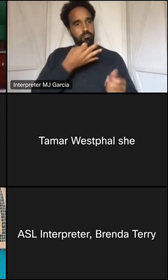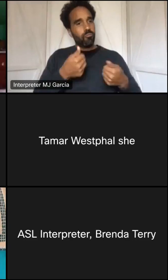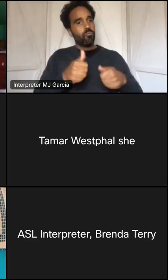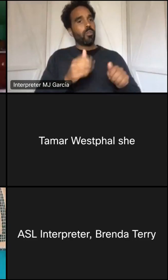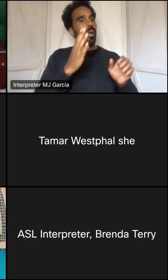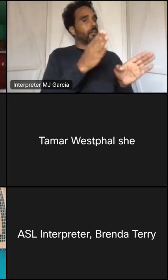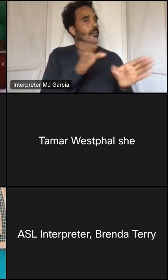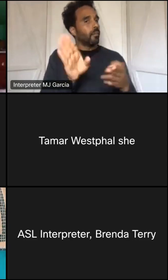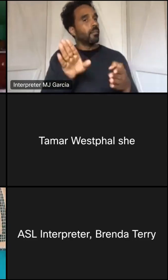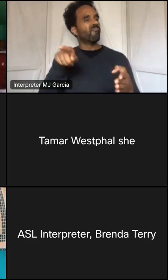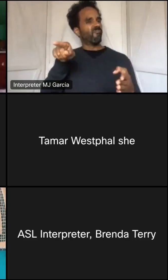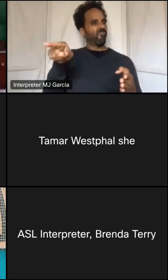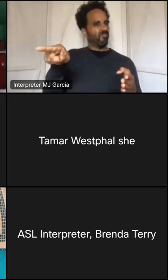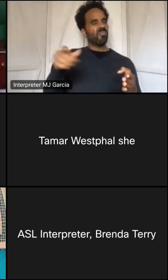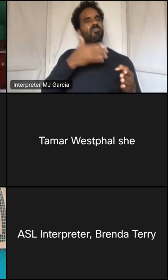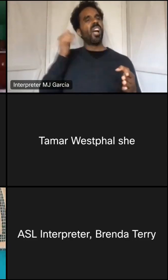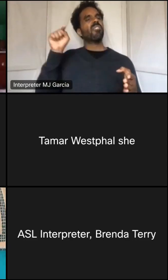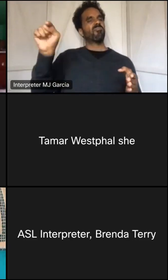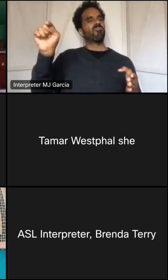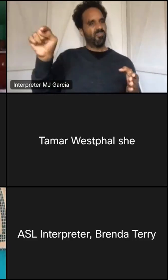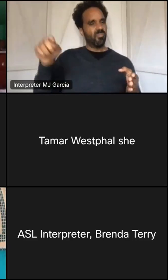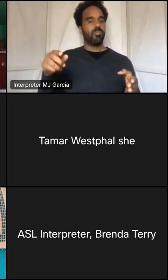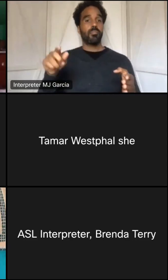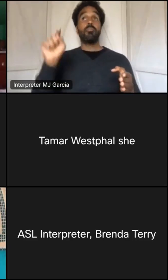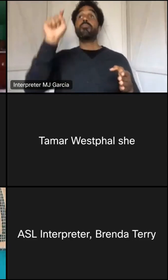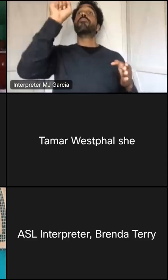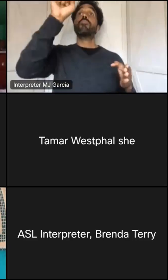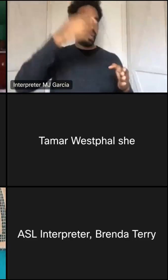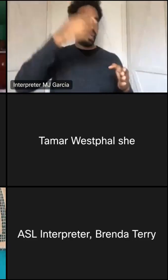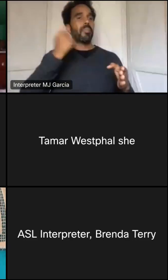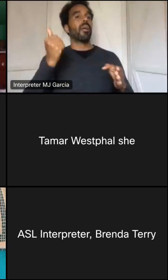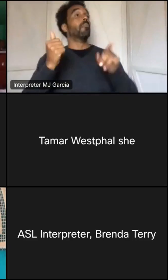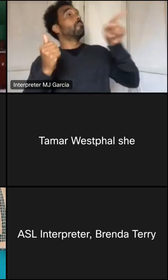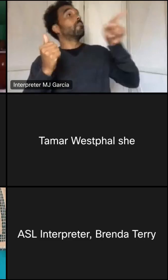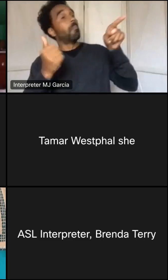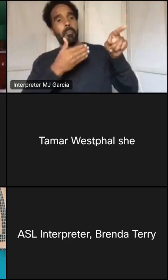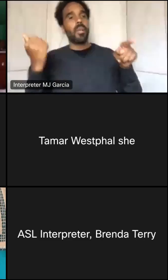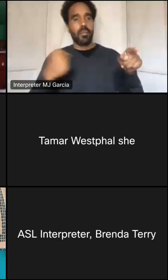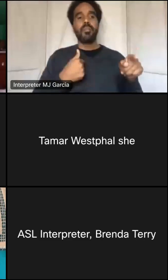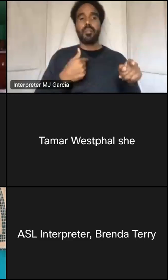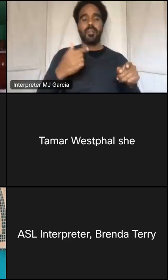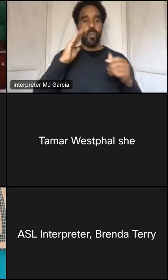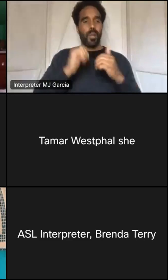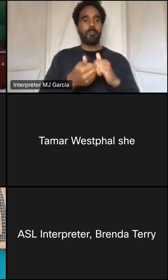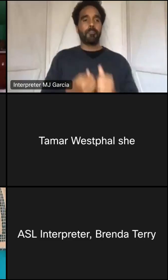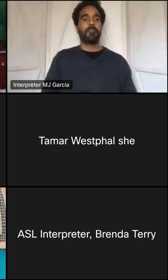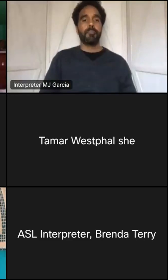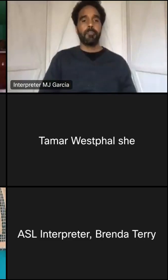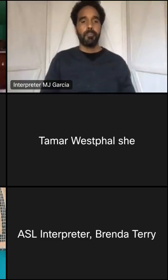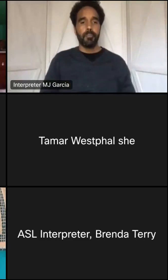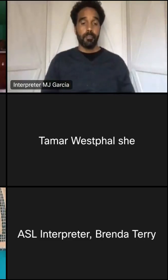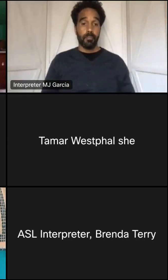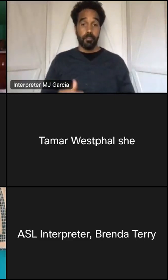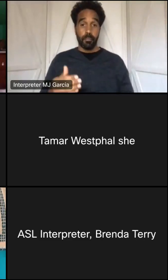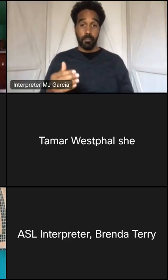would be a great young person for a particular opportunity. Thank you. Maria, do you want to speak to some of